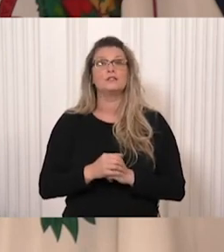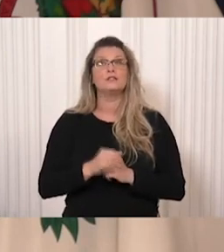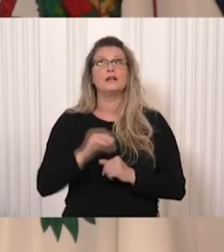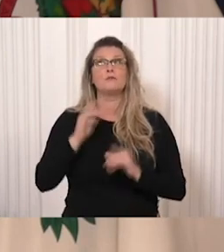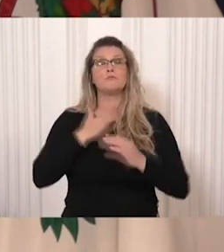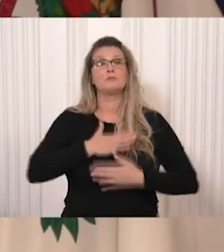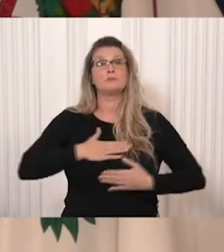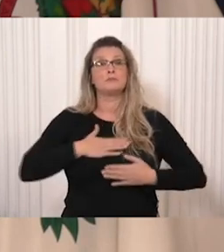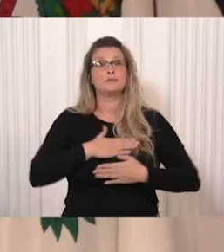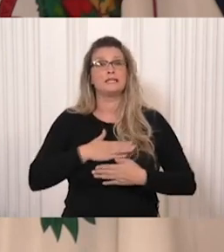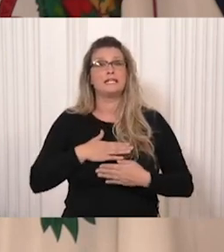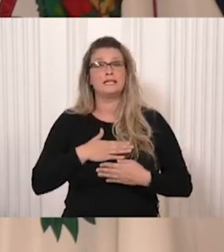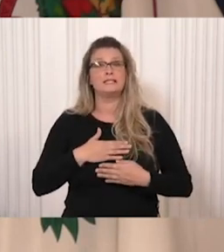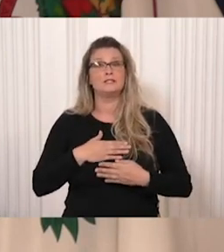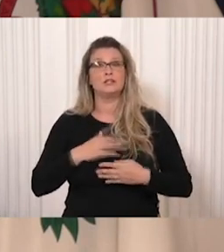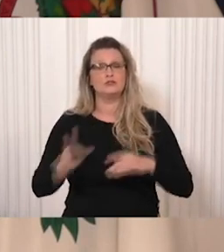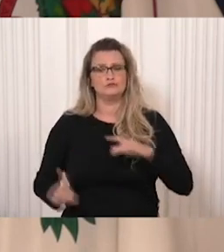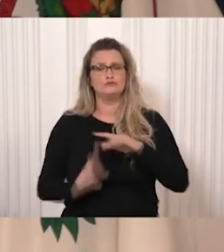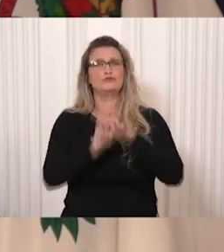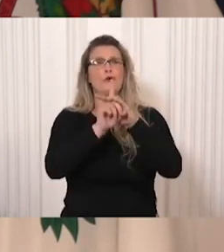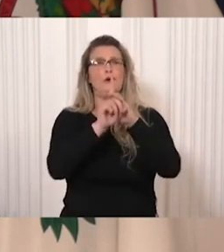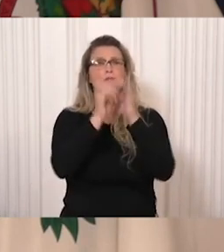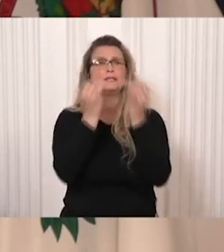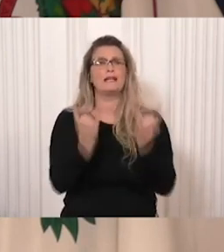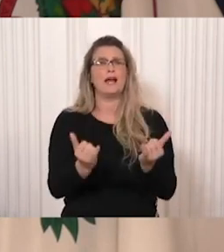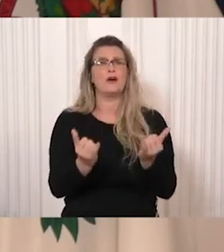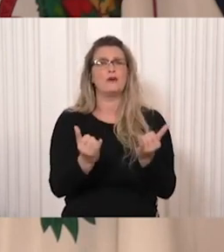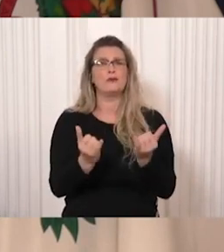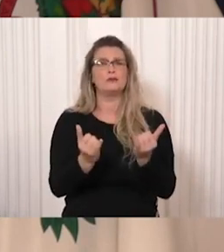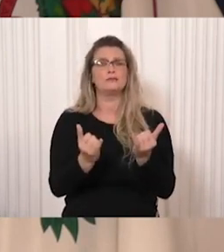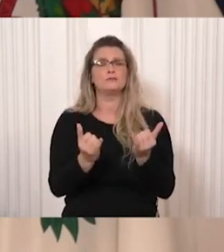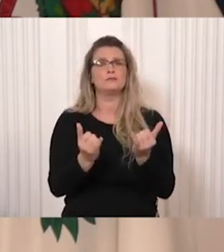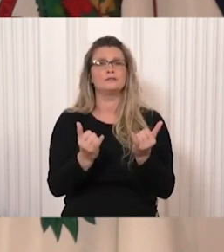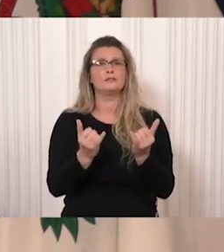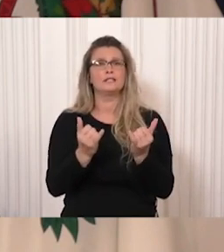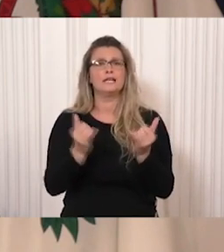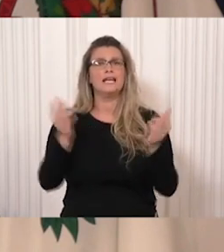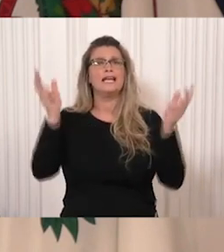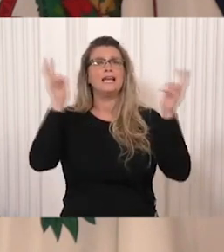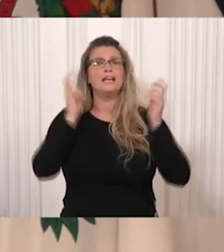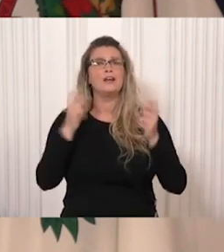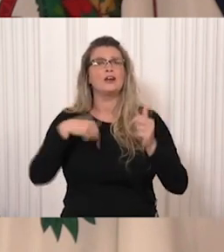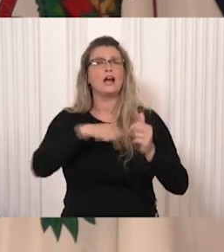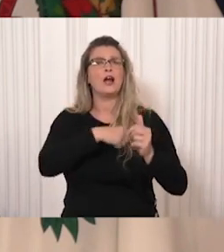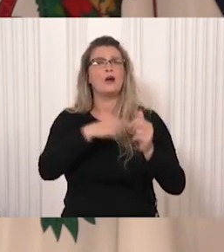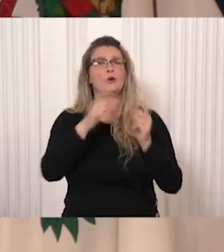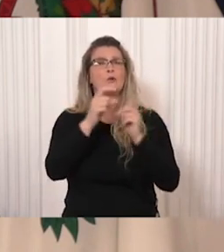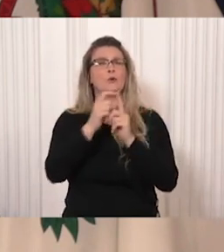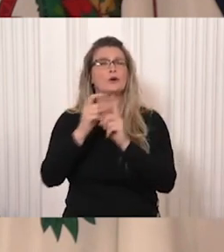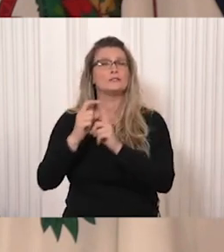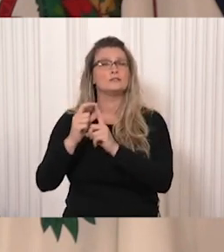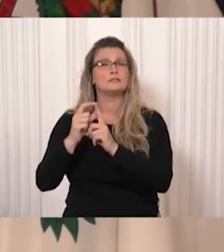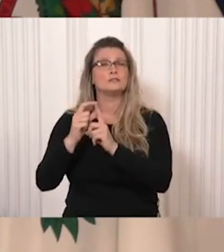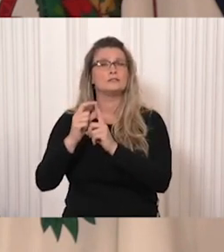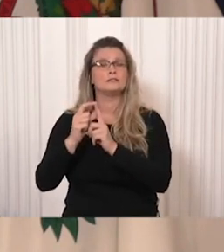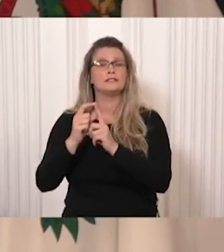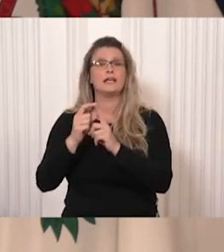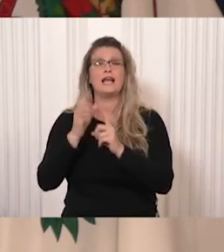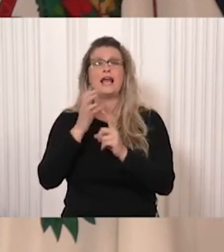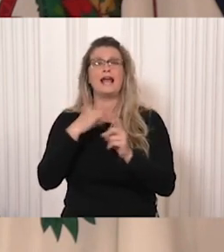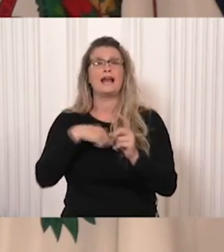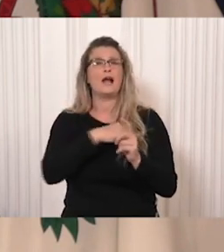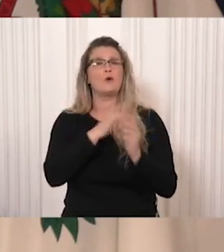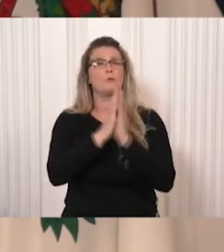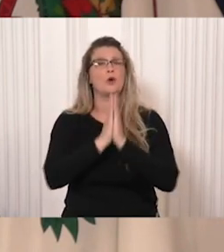intervene now and hear our words as I know you will in some way, somehow intervene